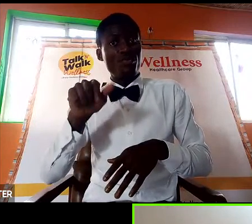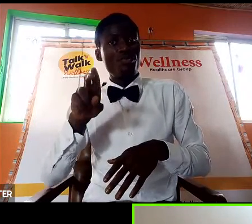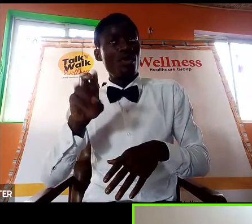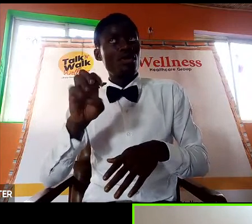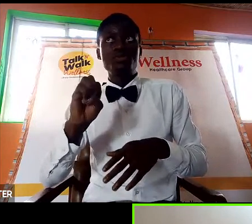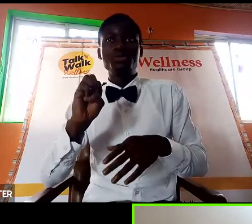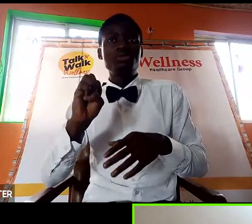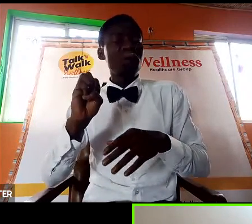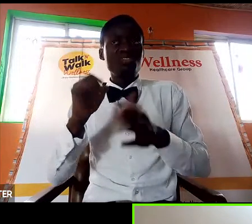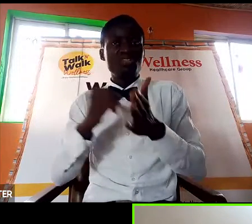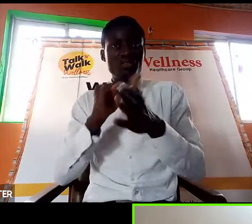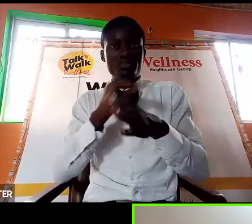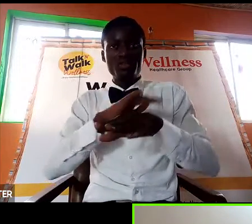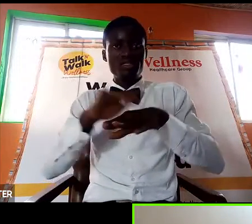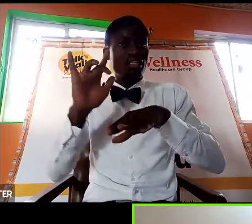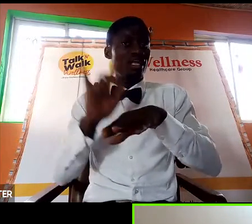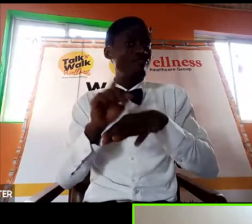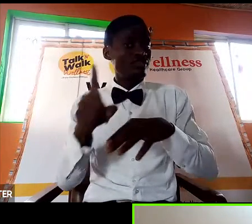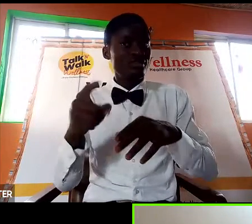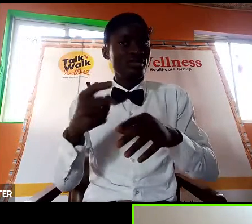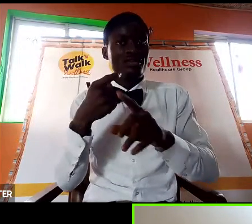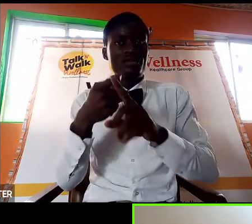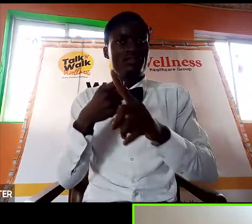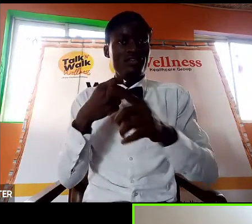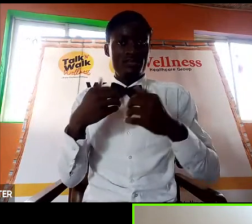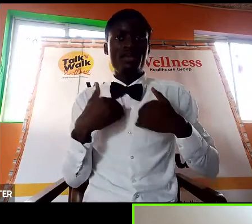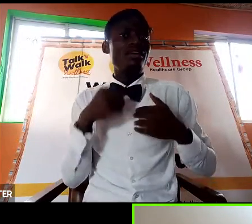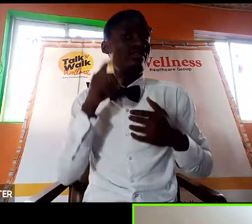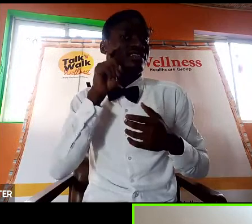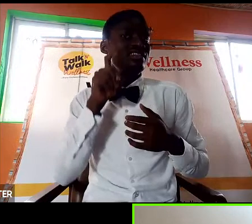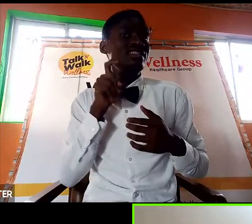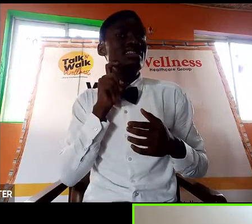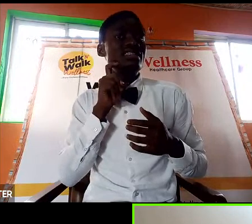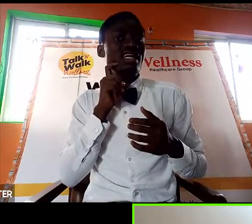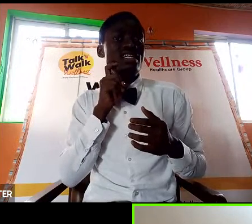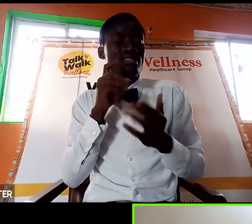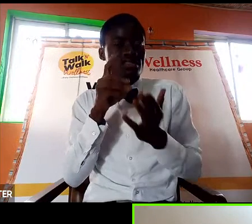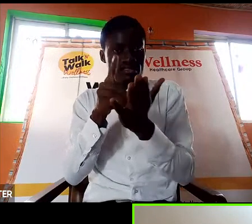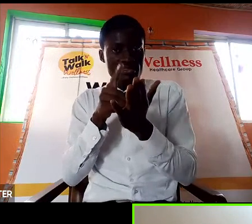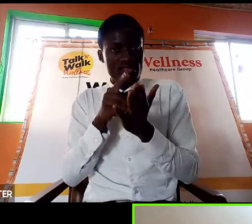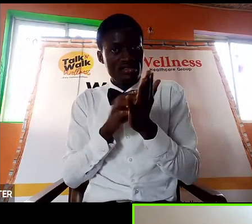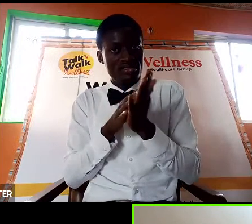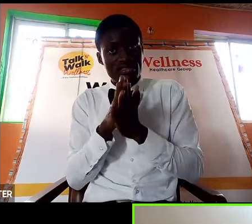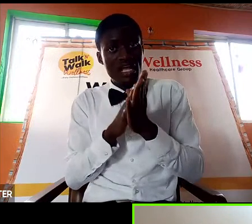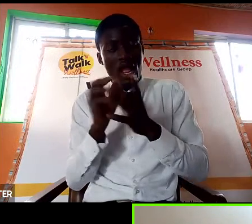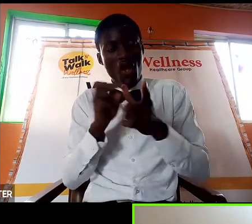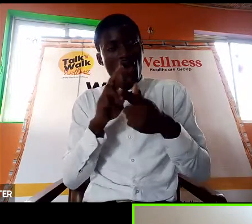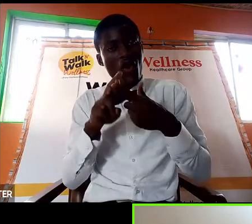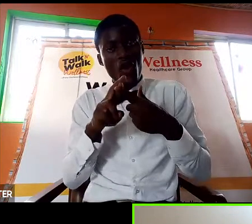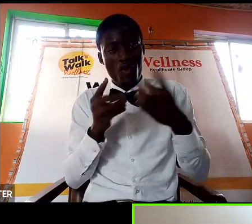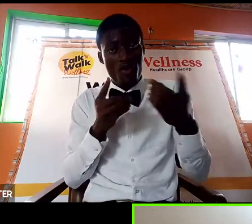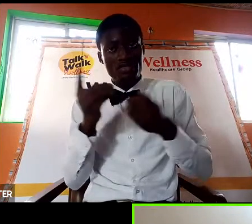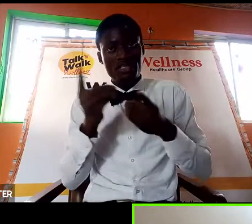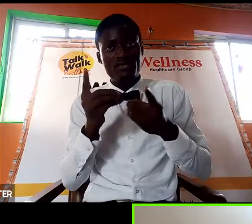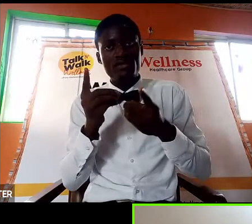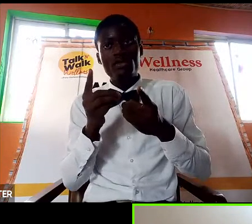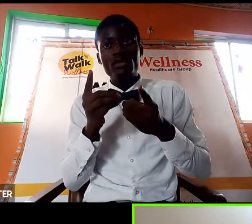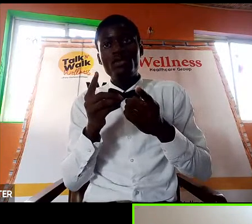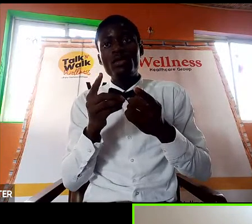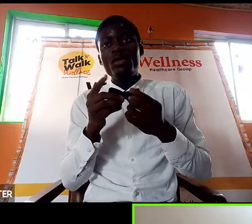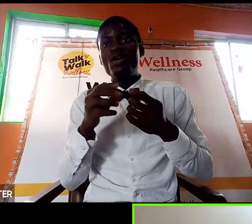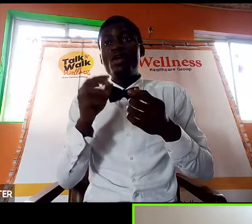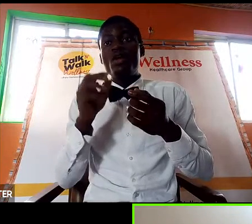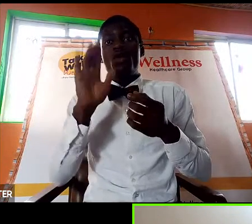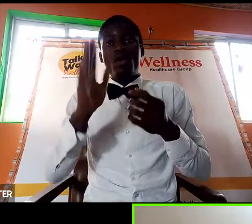have sex desire or drive. It just means that your level of arousal might be